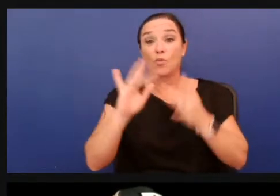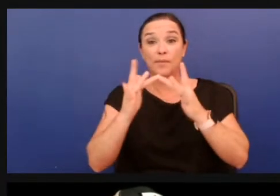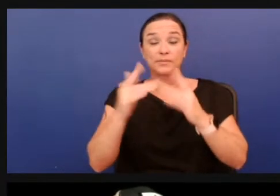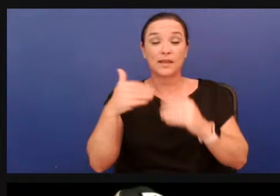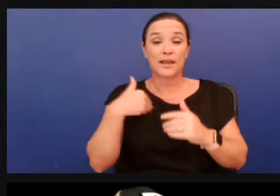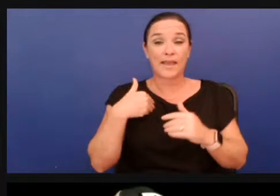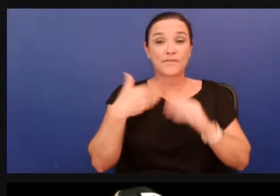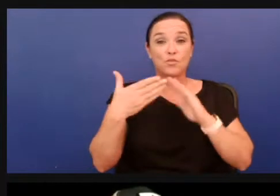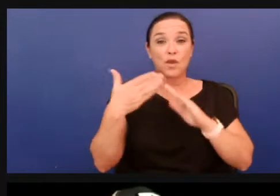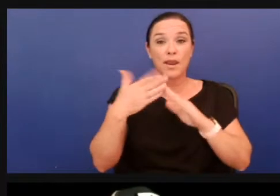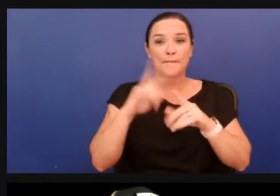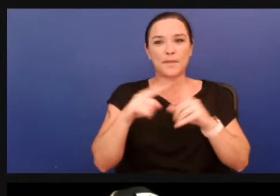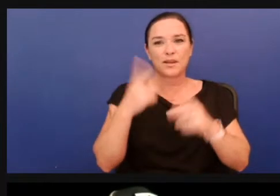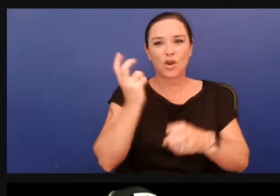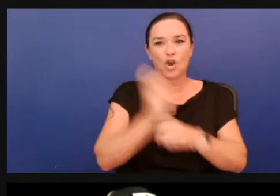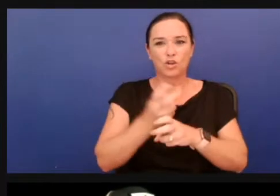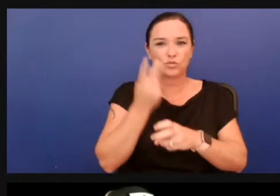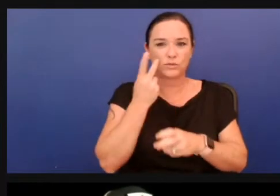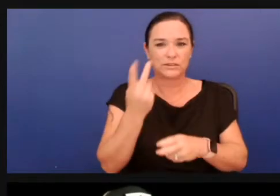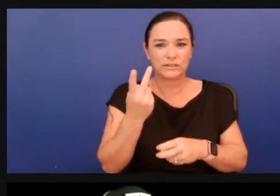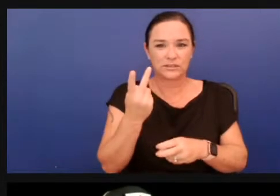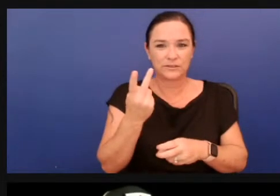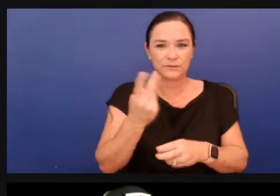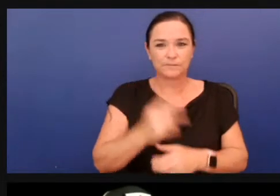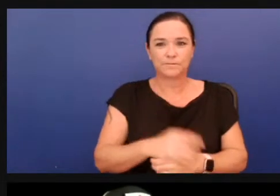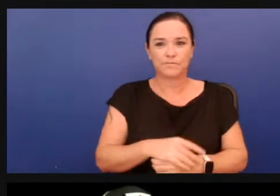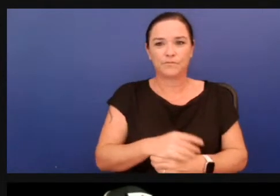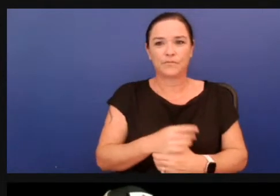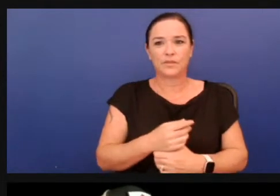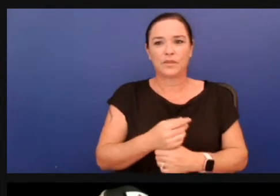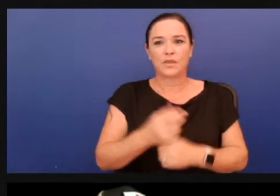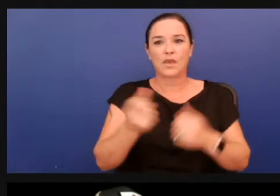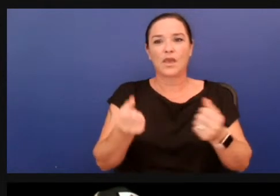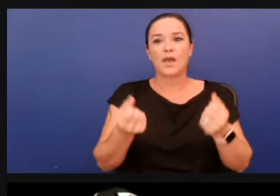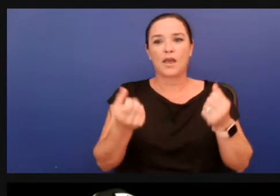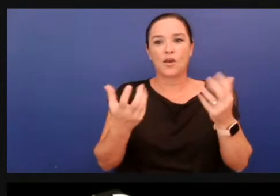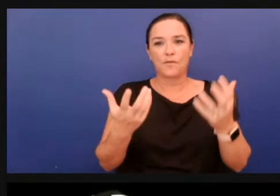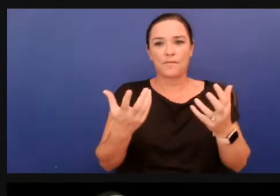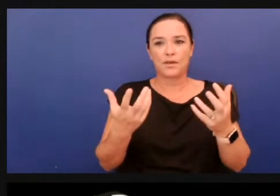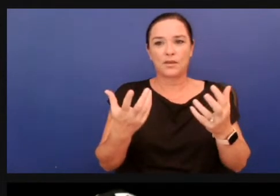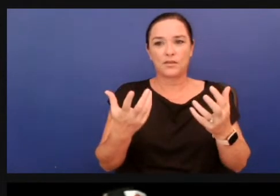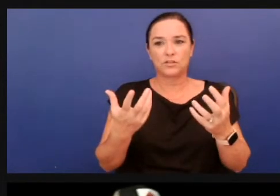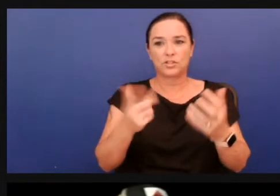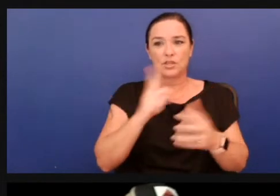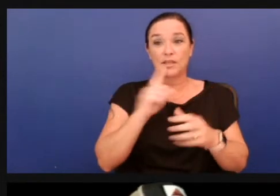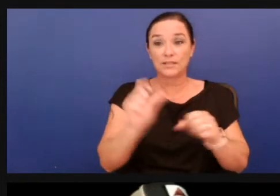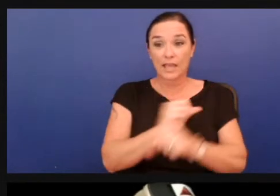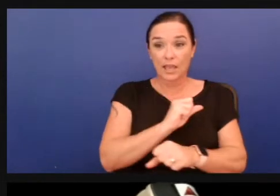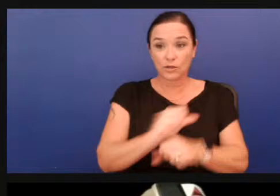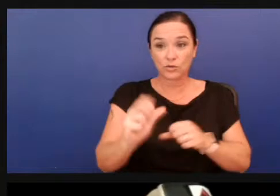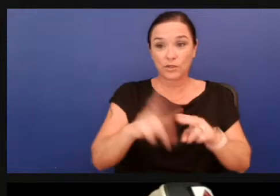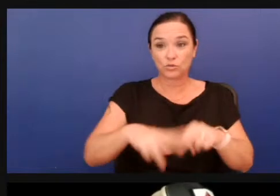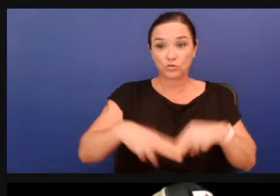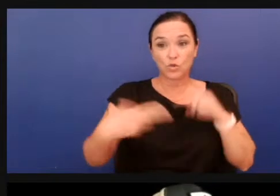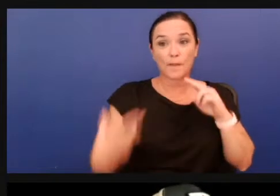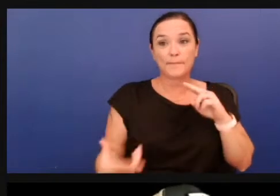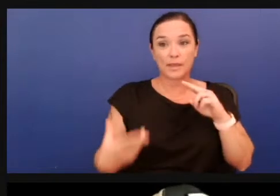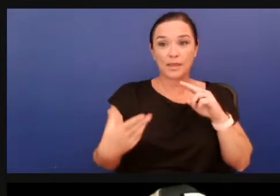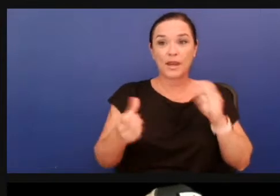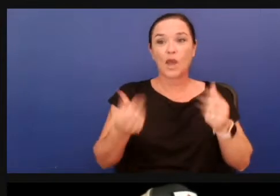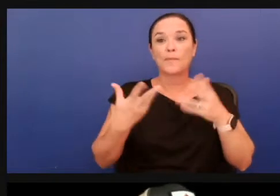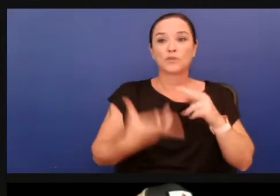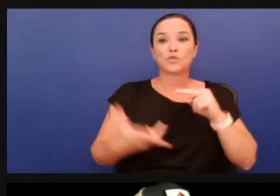but very hard to see how much that is actually dropping there, or how much it rose during the